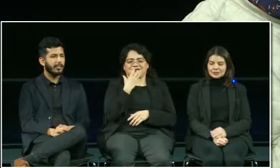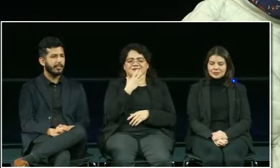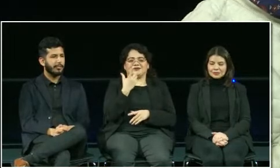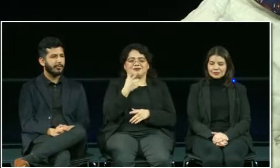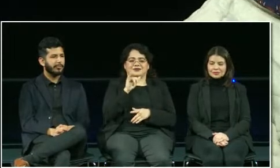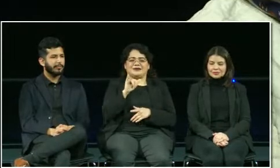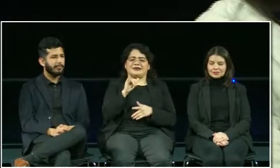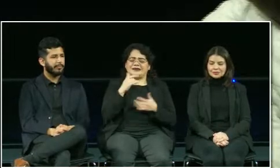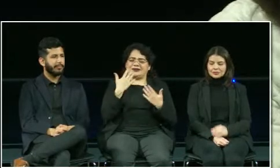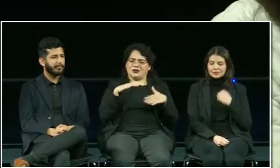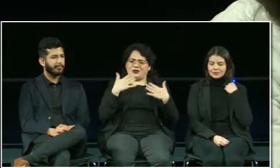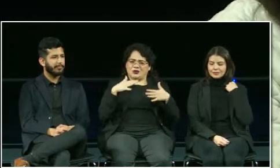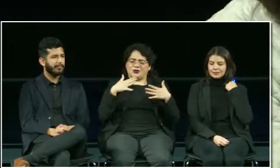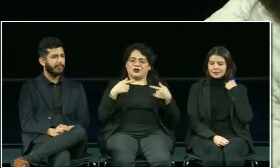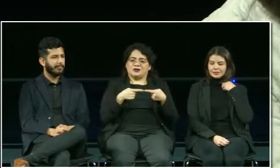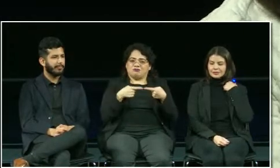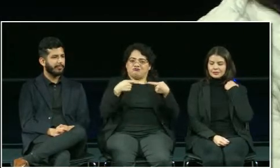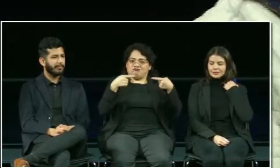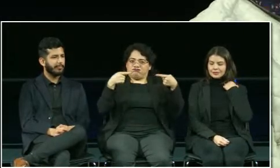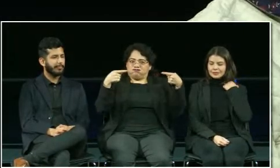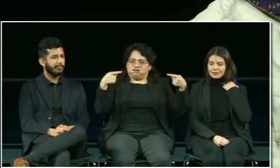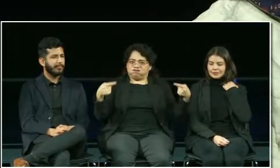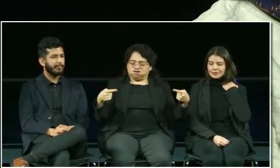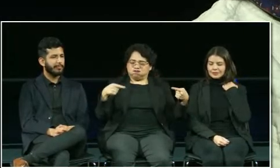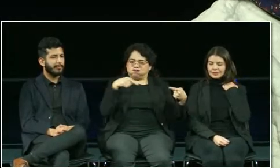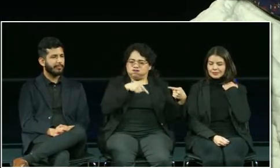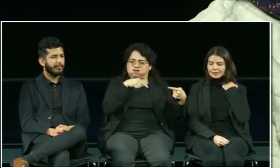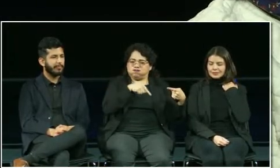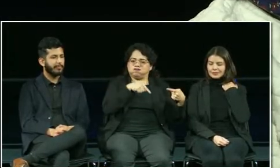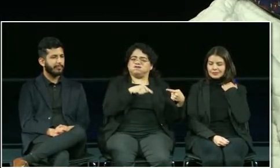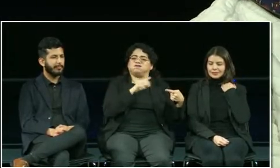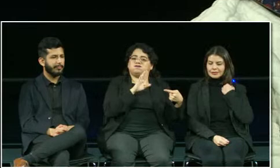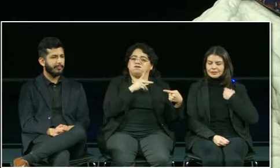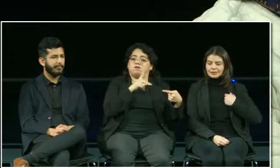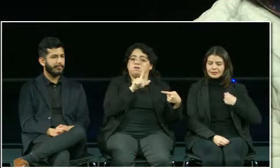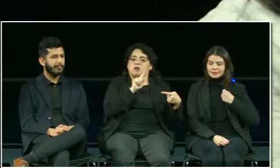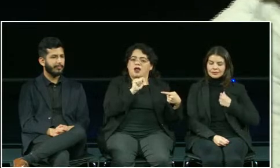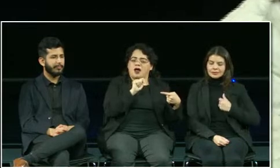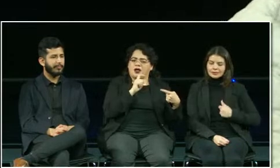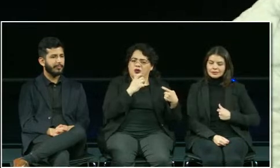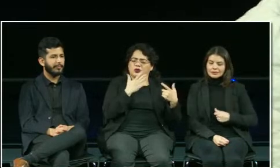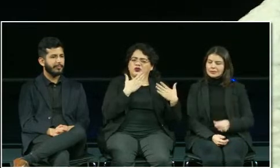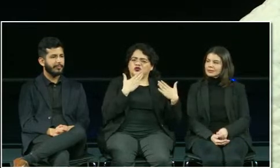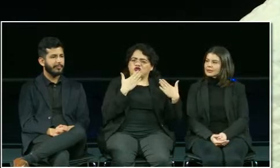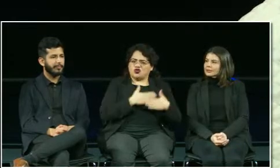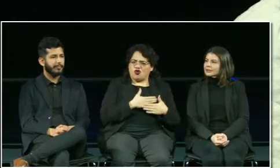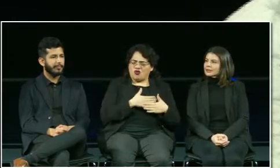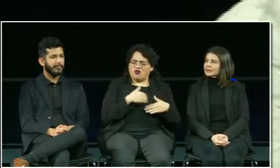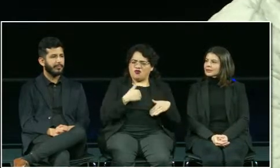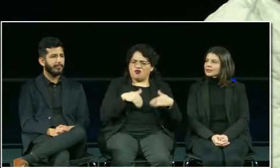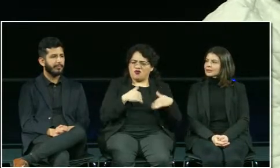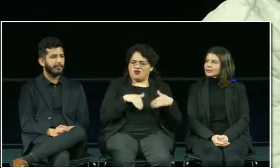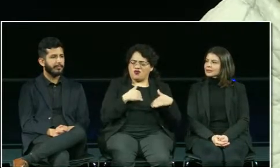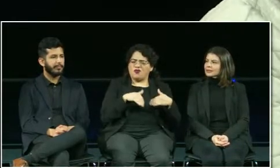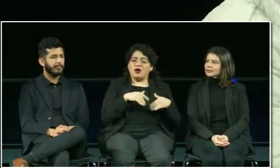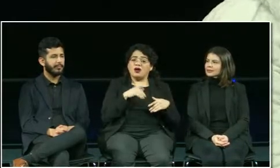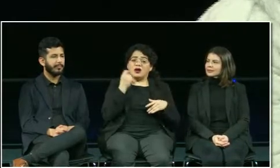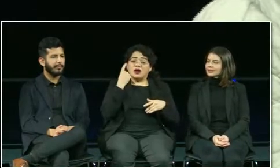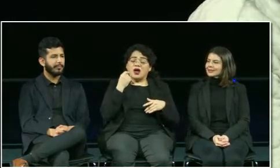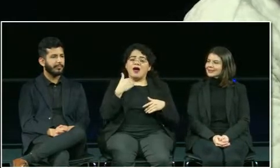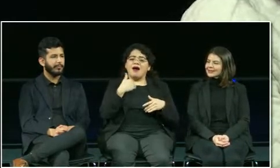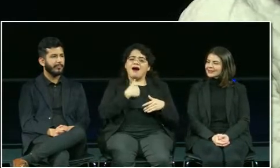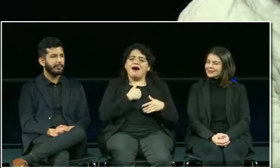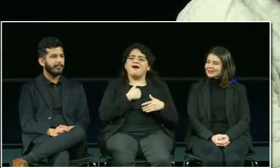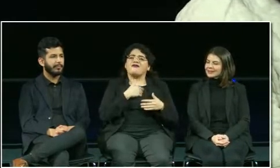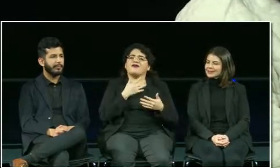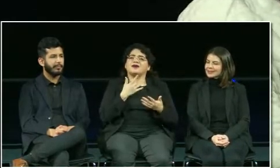plot. And I wanted to ask you all, there is a lyricism to this, and it may now